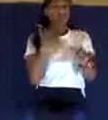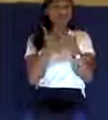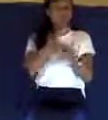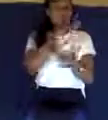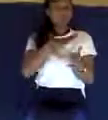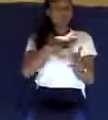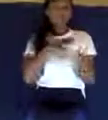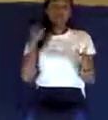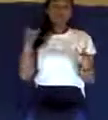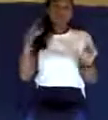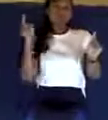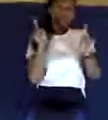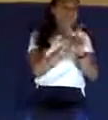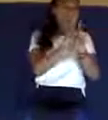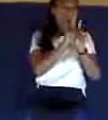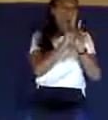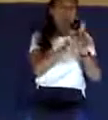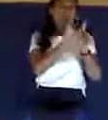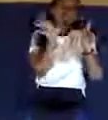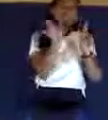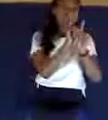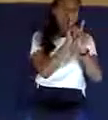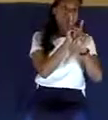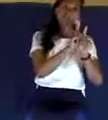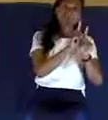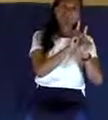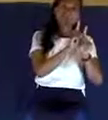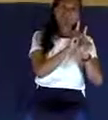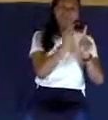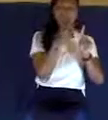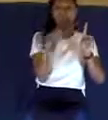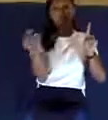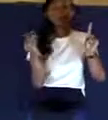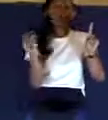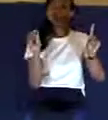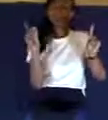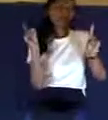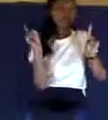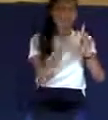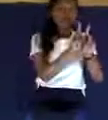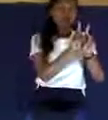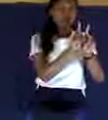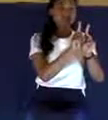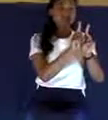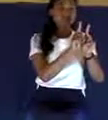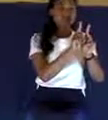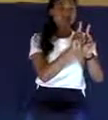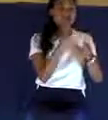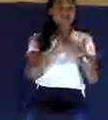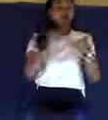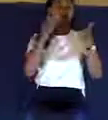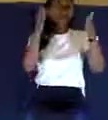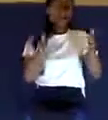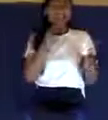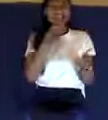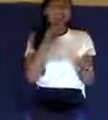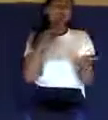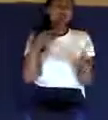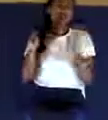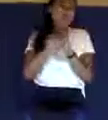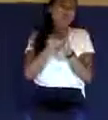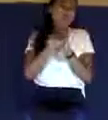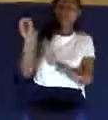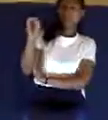to Naomi. She's not going to let her go. Now, the writer doesn't present Orpah in a